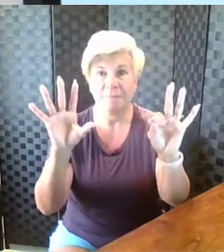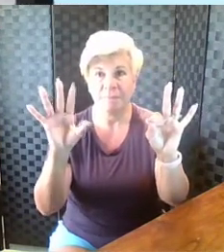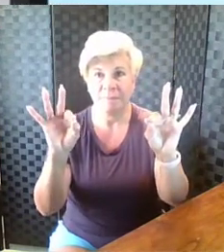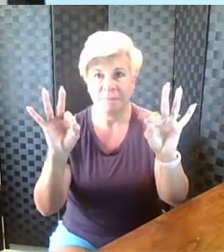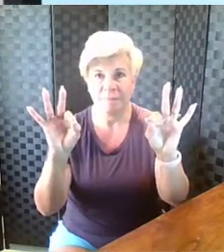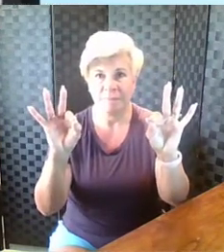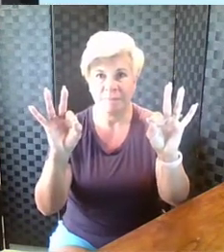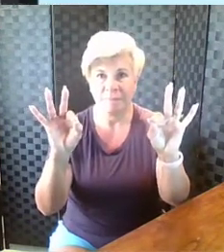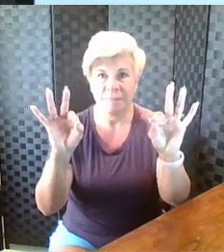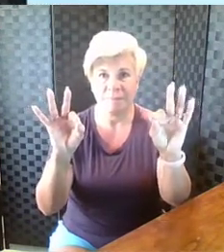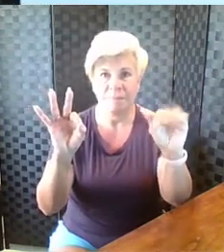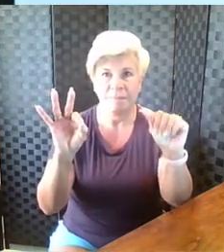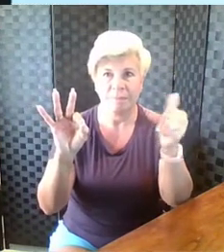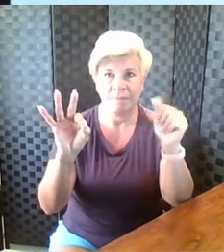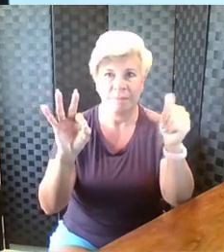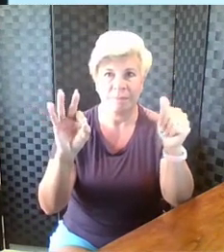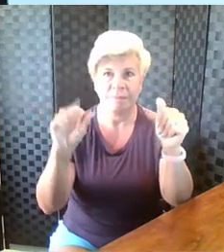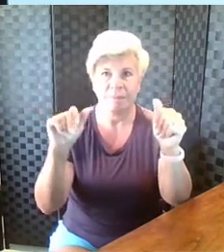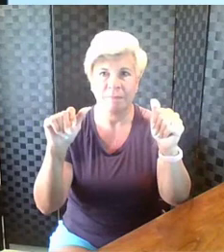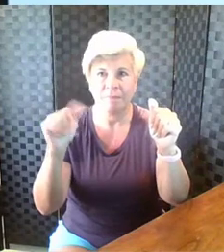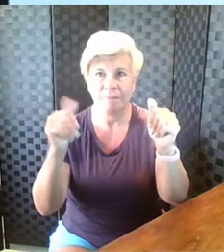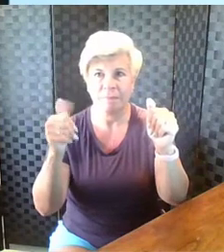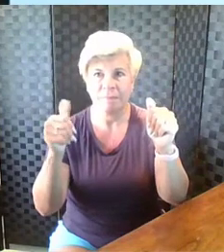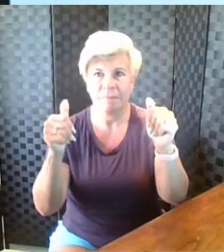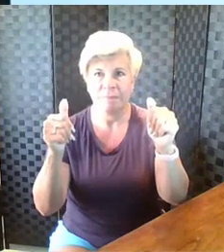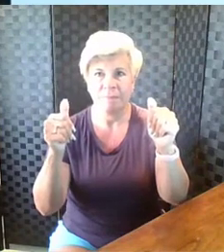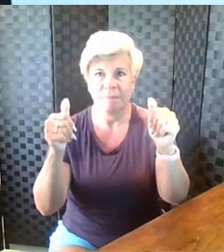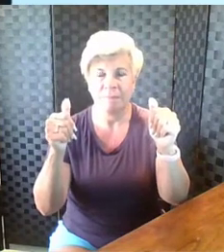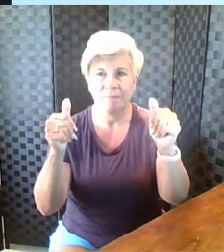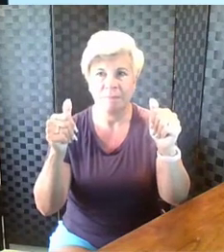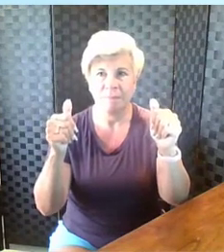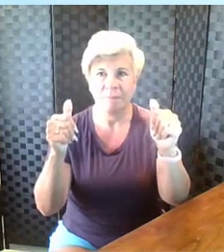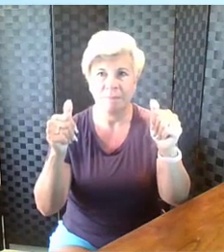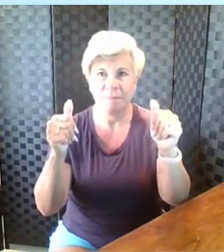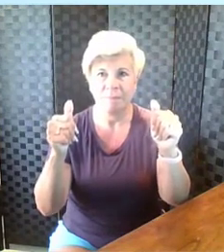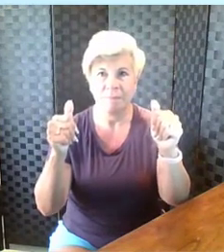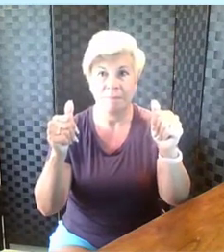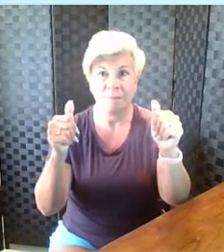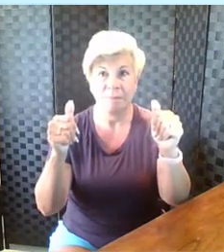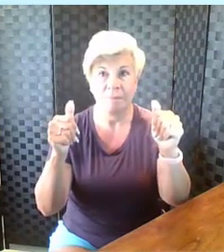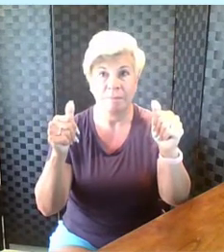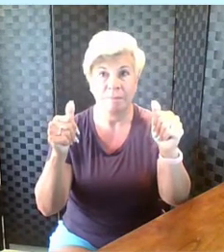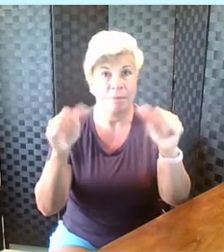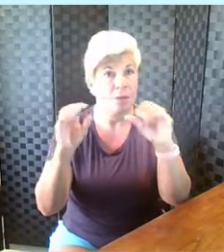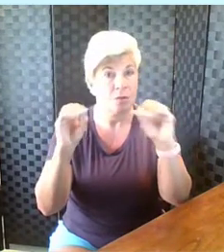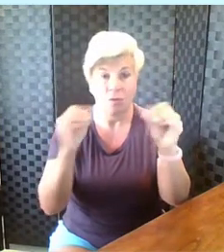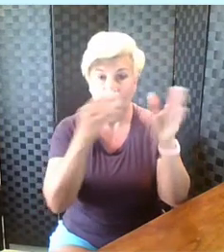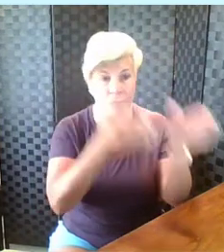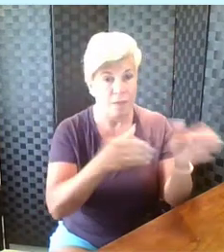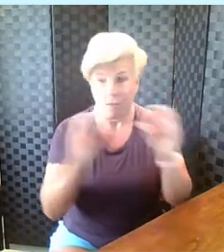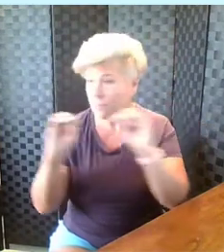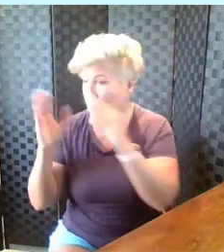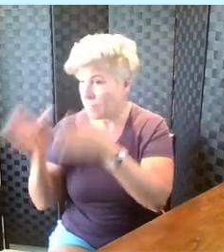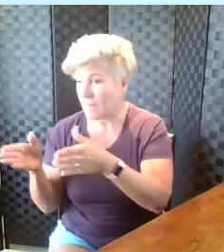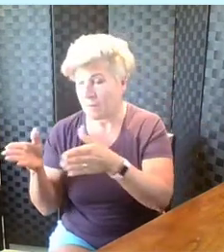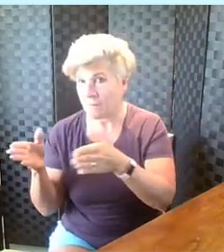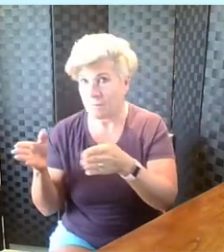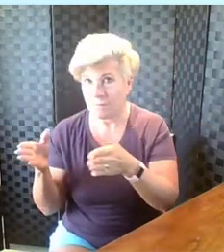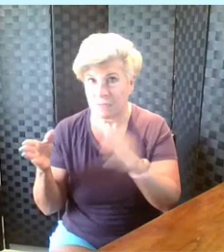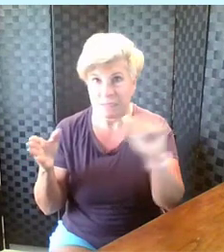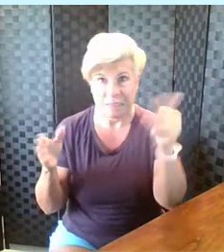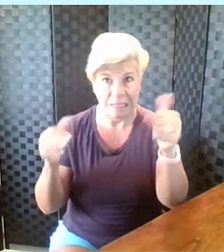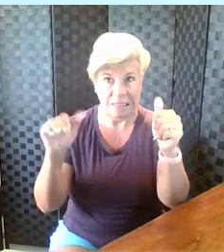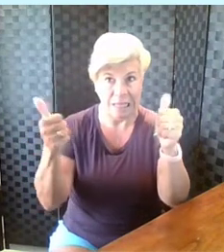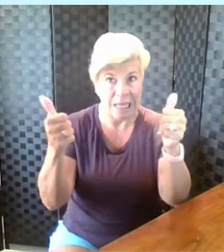9, 9, 10, 10. I don't have any more bunnies or any more of our